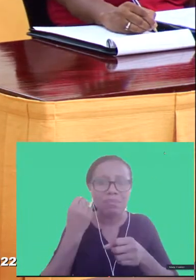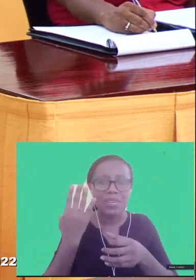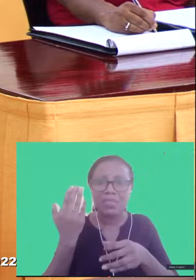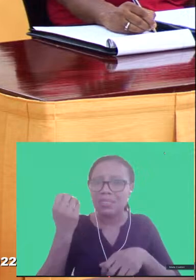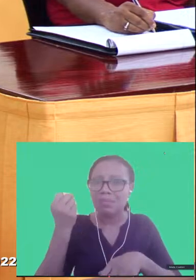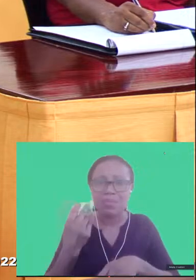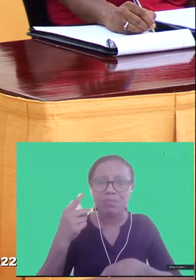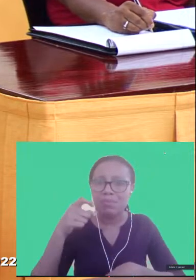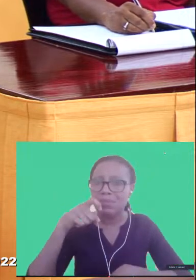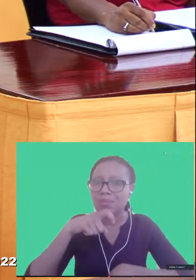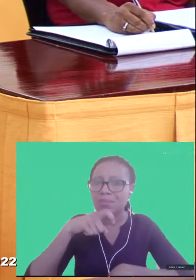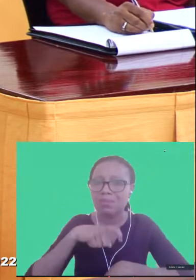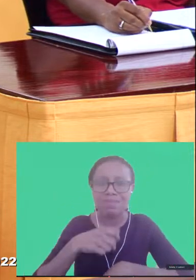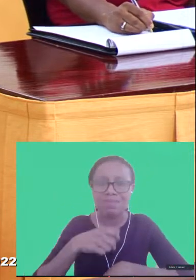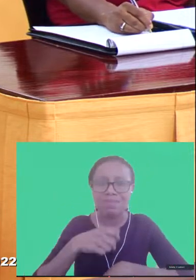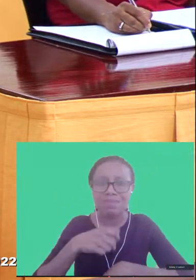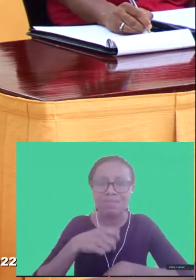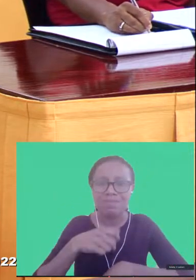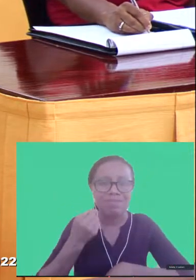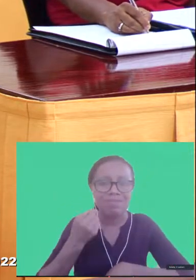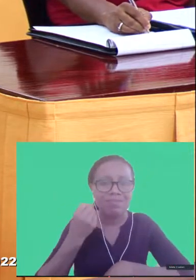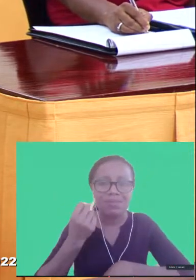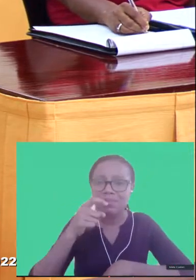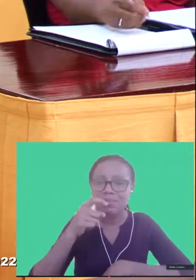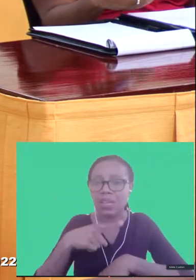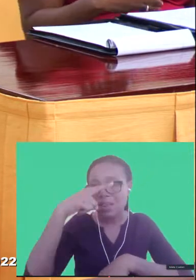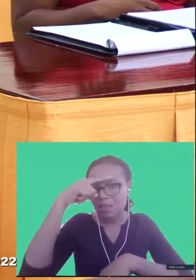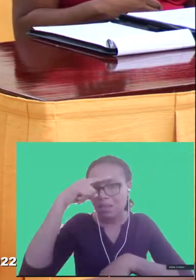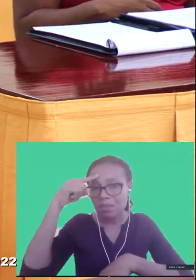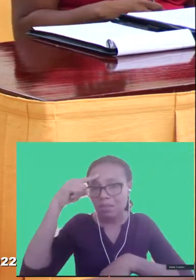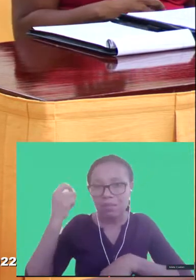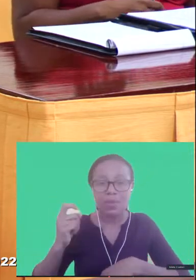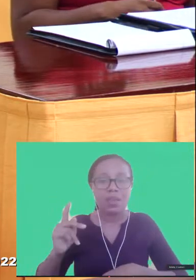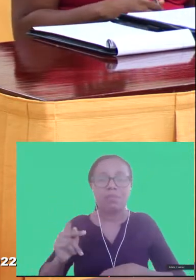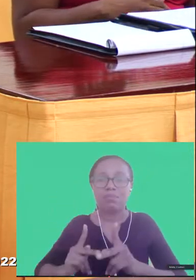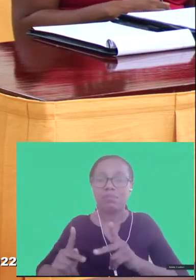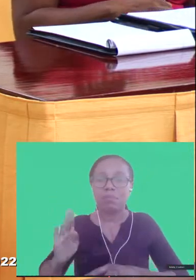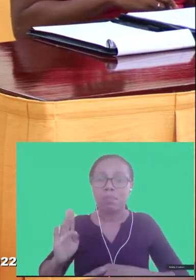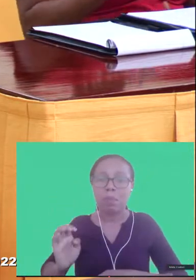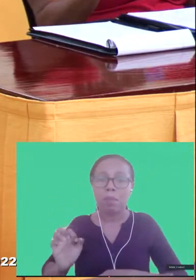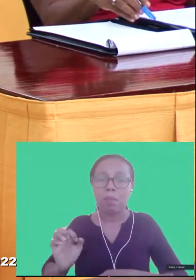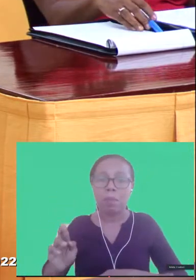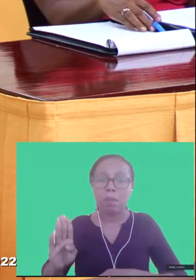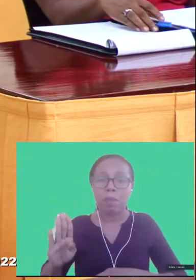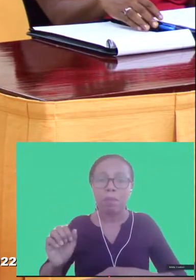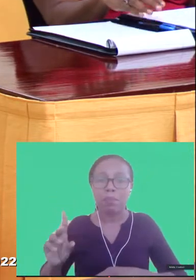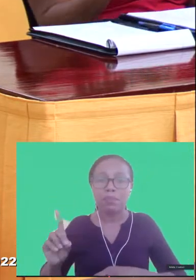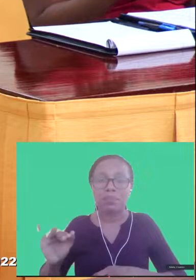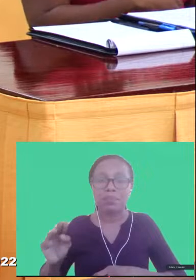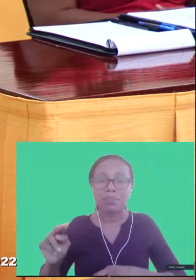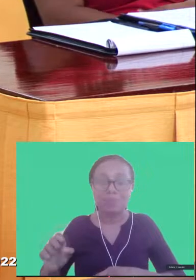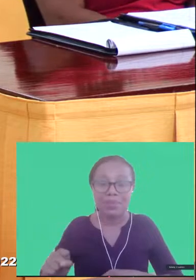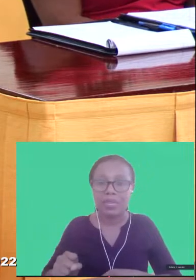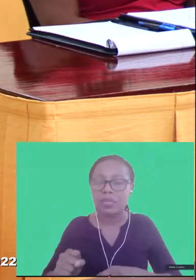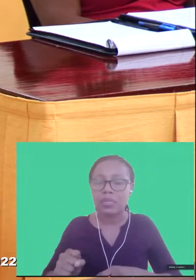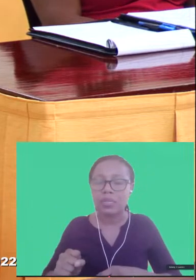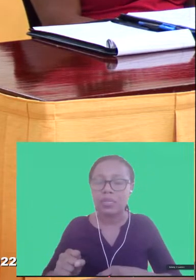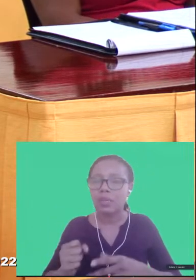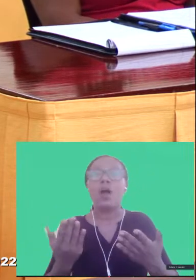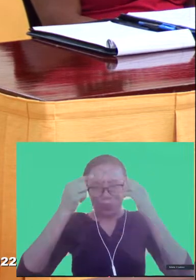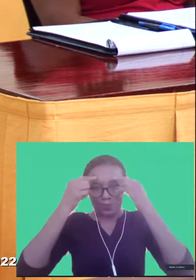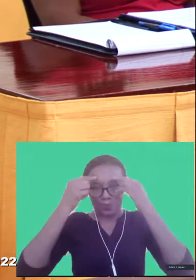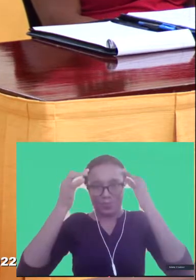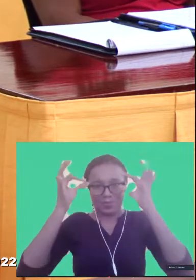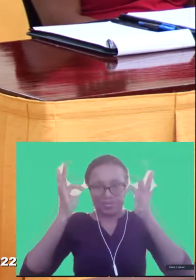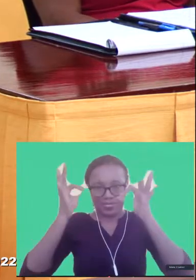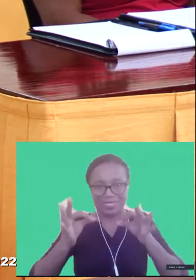especially, we have people who have set out to be entrepreneurs, and we all have grown up hearing this, people lazy, they only want to work